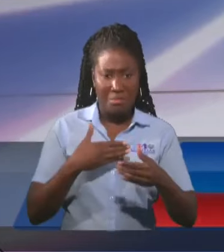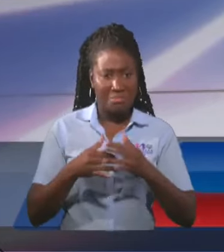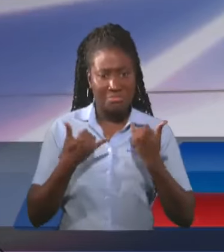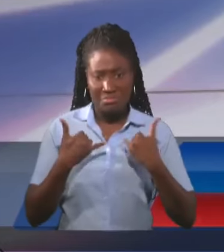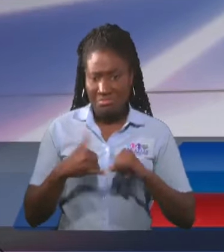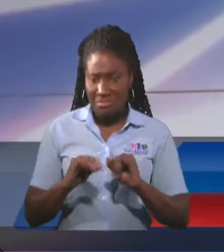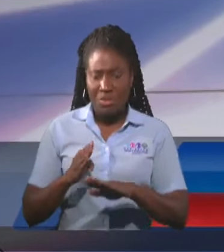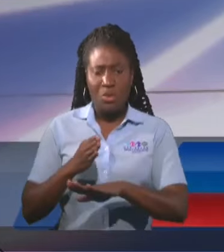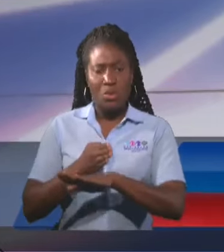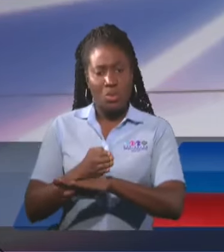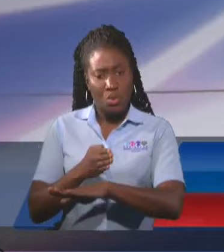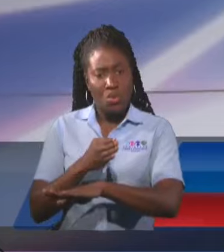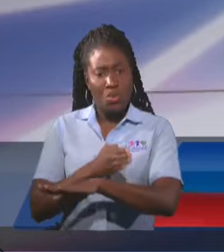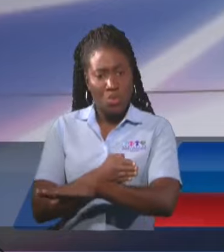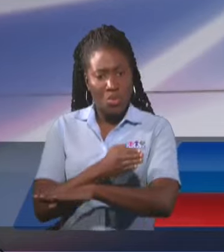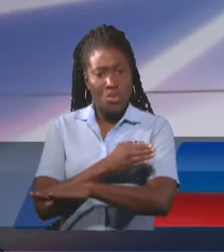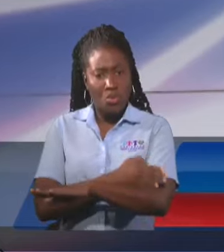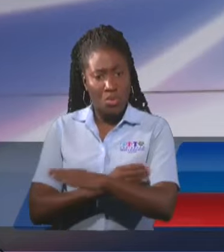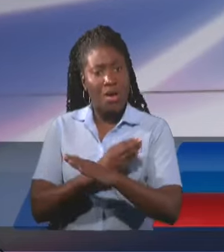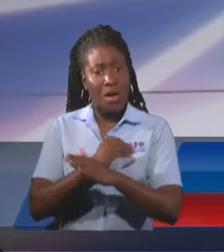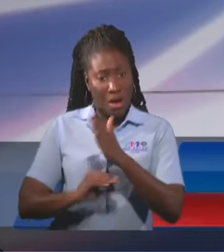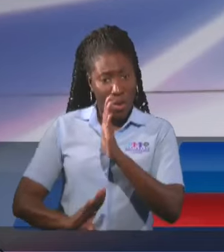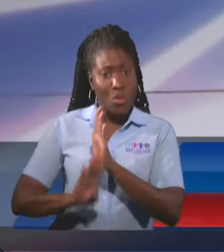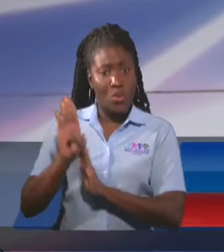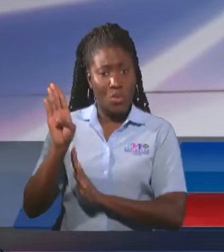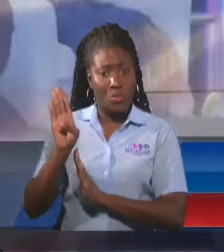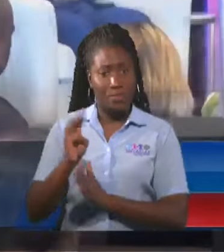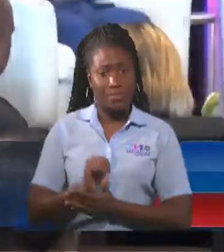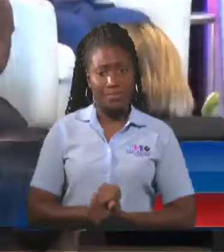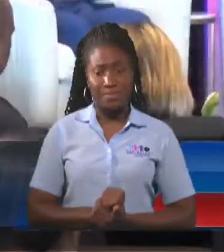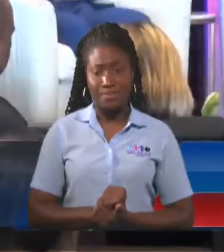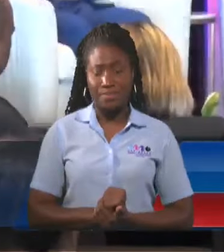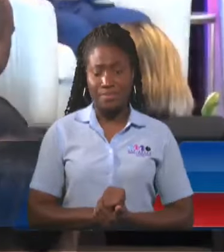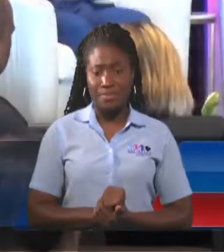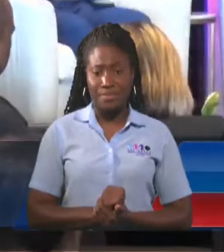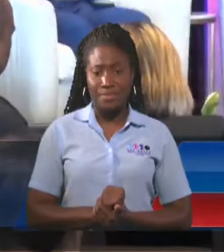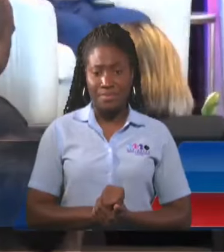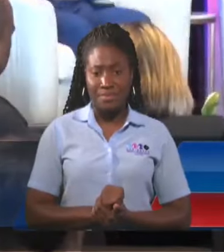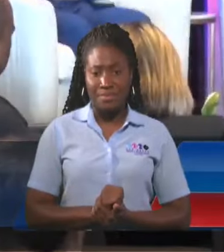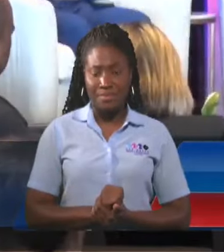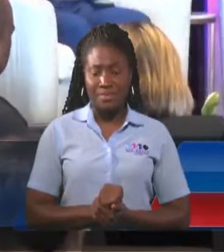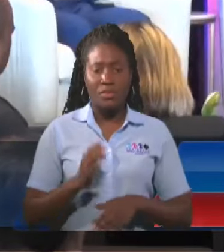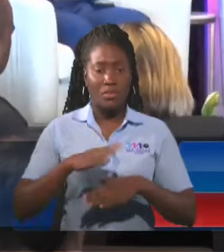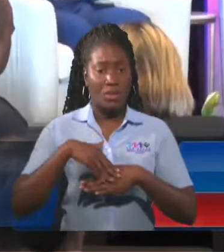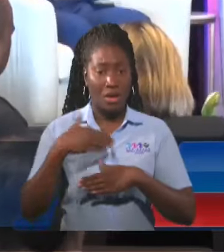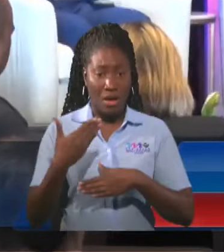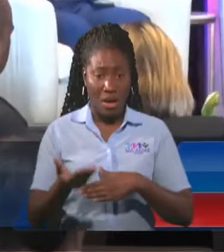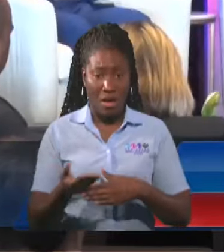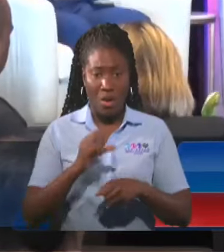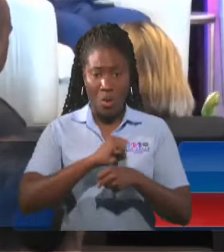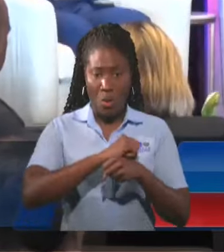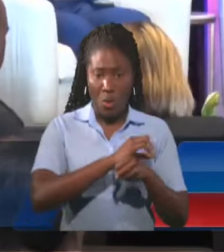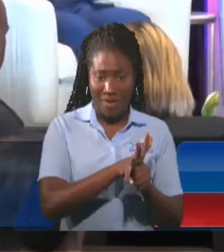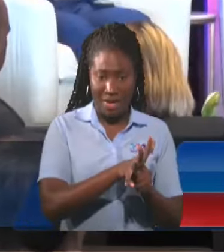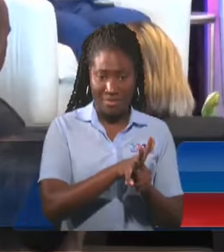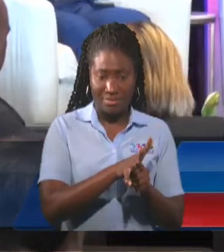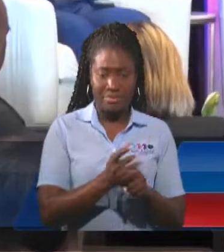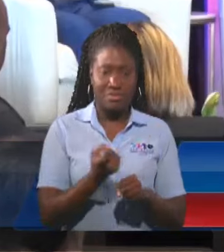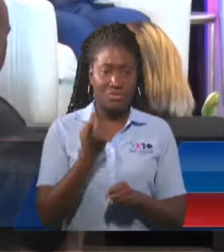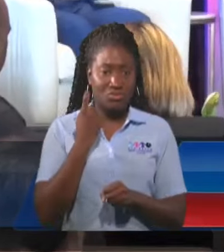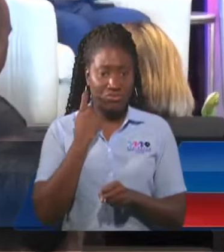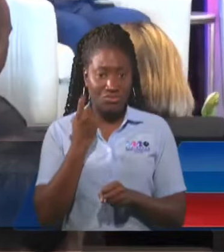have been recovering and expanding exponentially. Of course, coming out of the COVID period where there was a